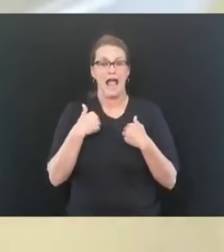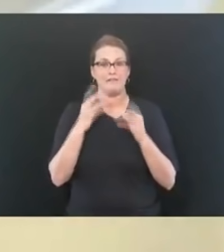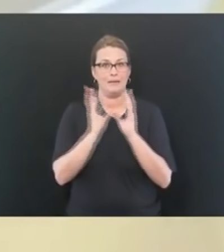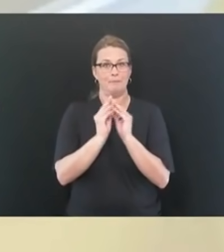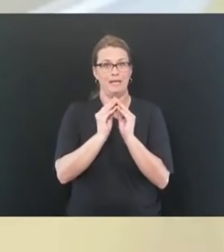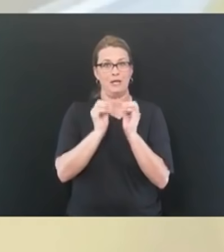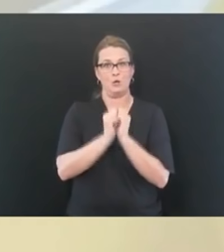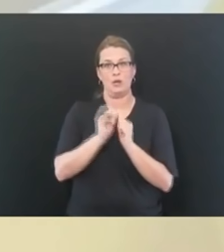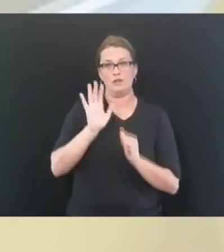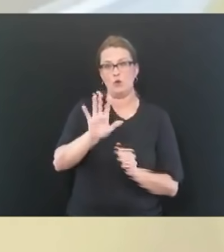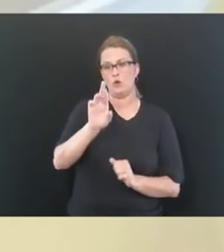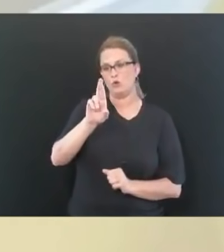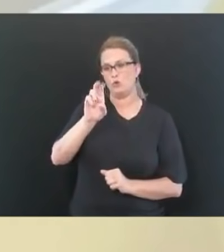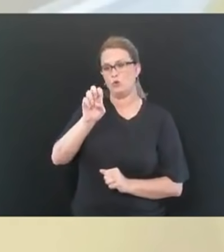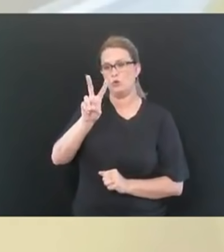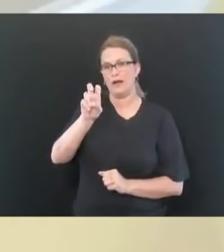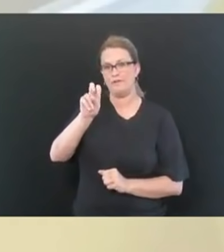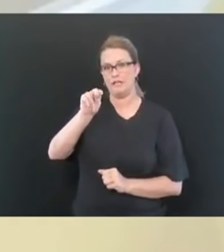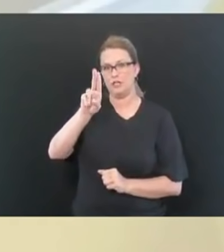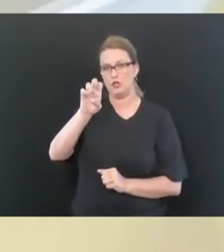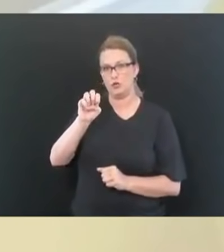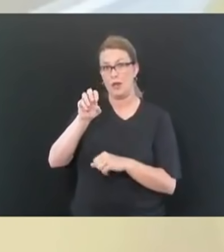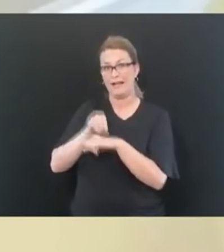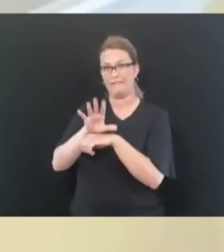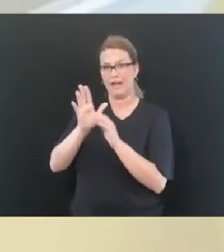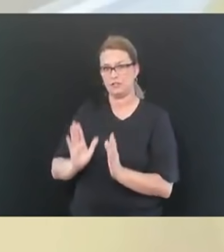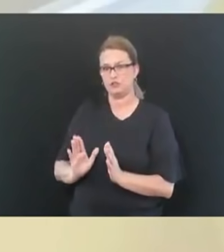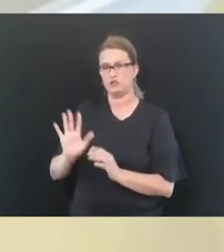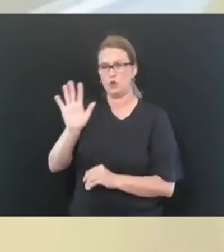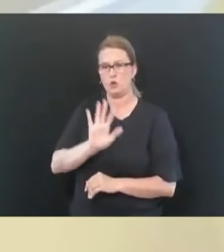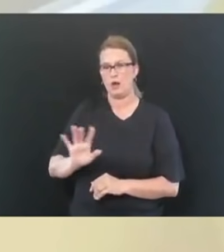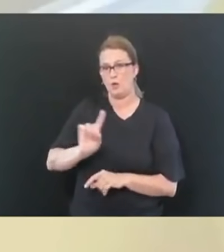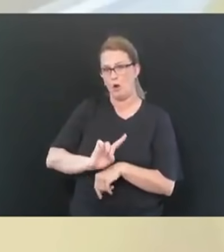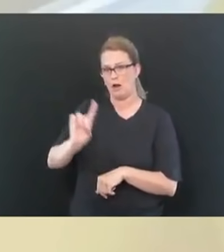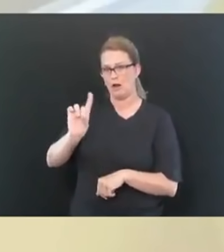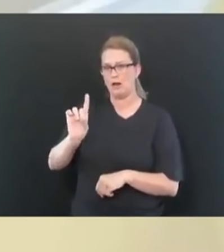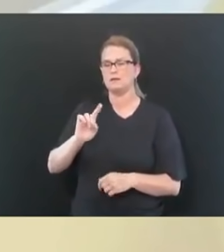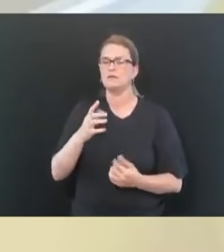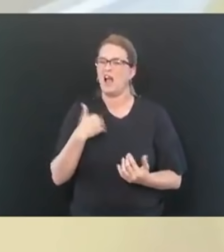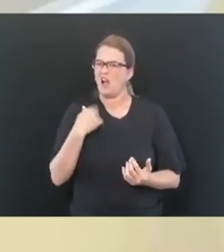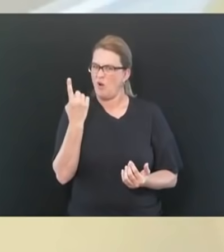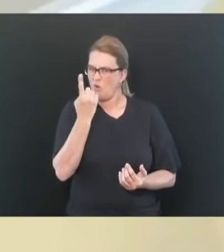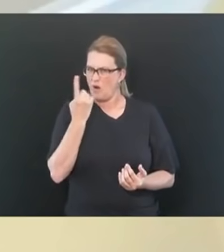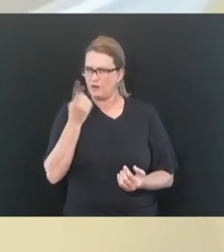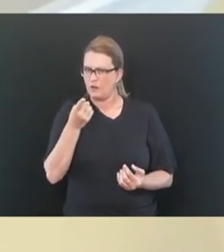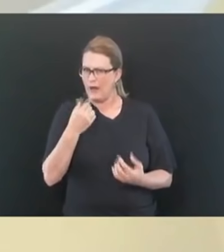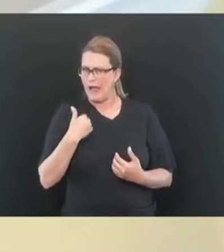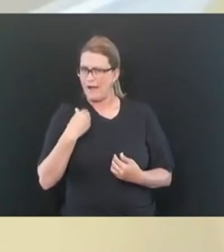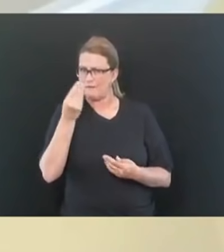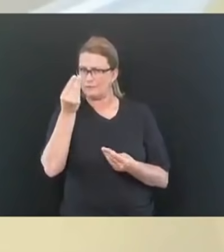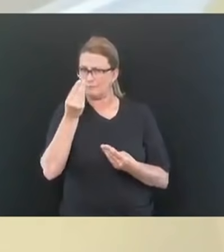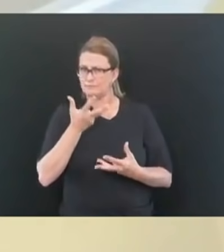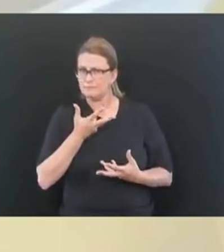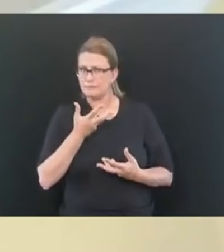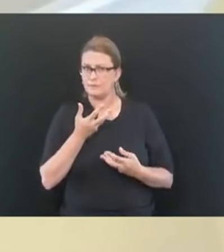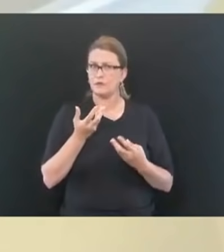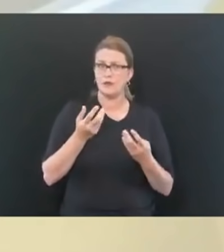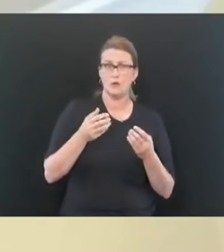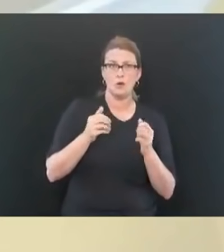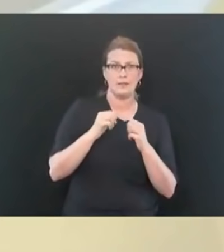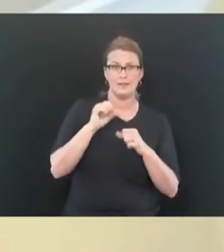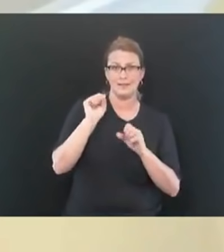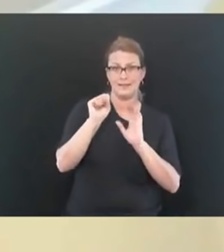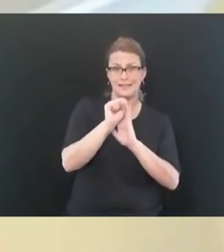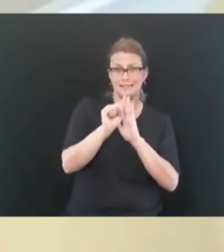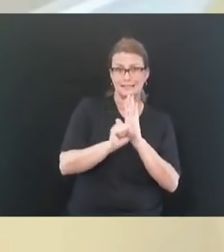advisors around 4 o'clock. I just wanted to know if there was any update on state strategy in dealing with its